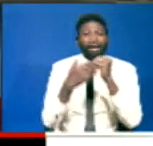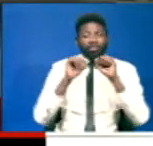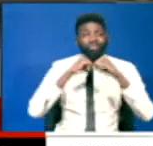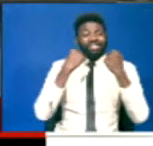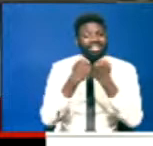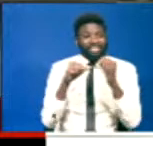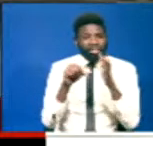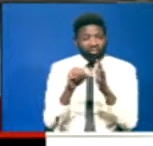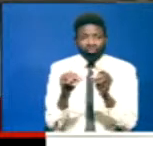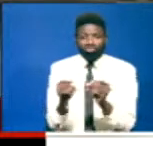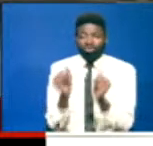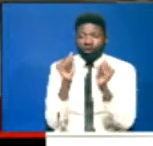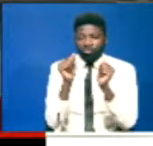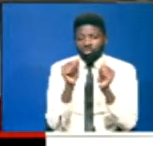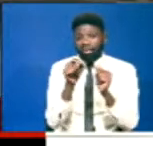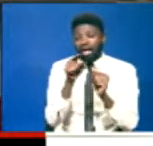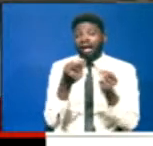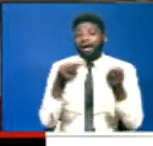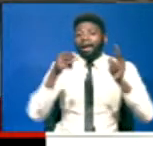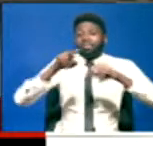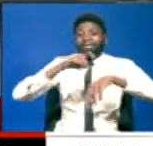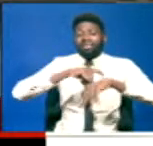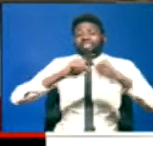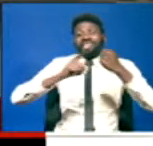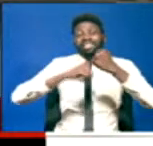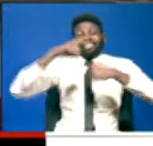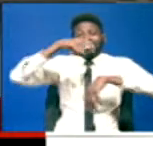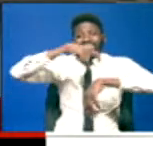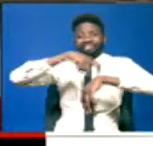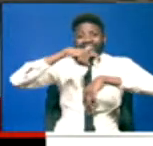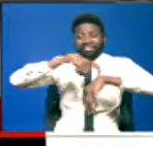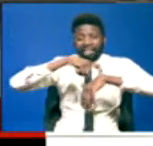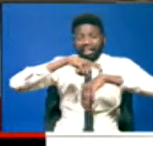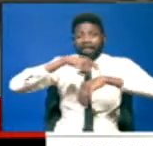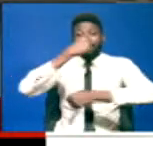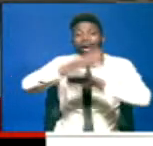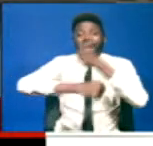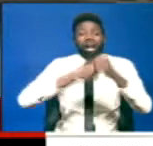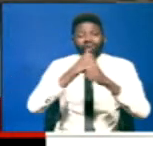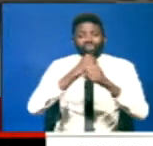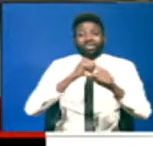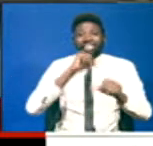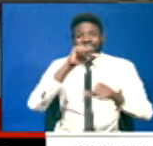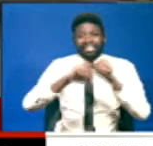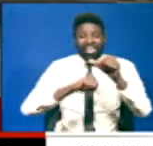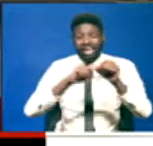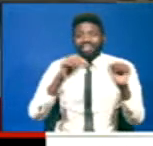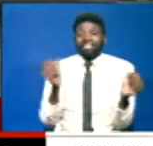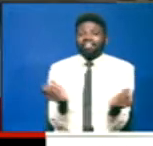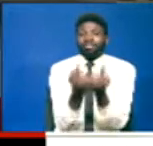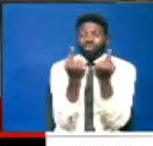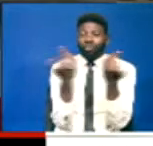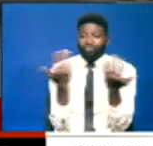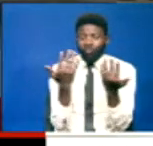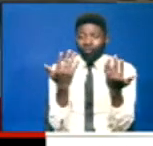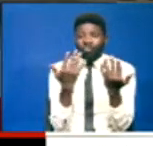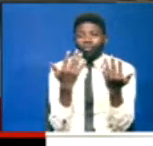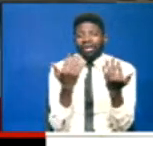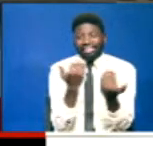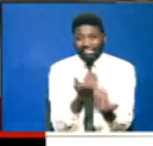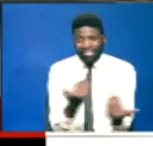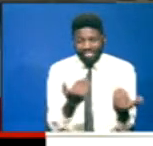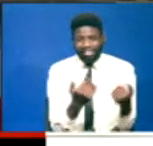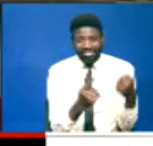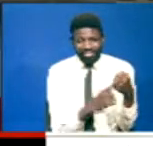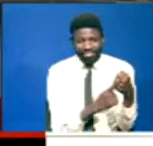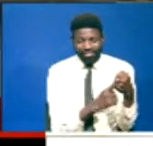emerged during the 6th annual science fair, where young innovators from the ages of 6 to 10 years come